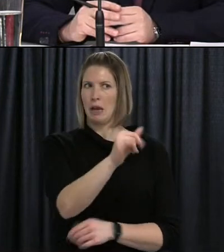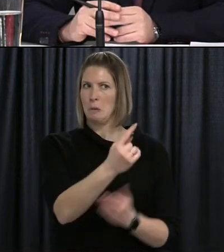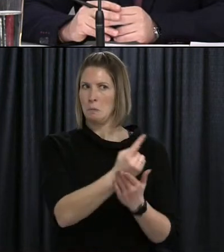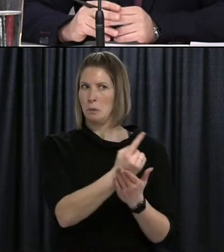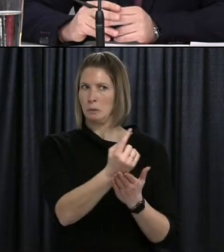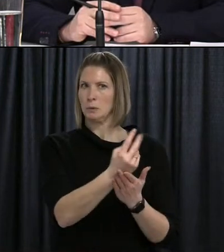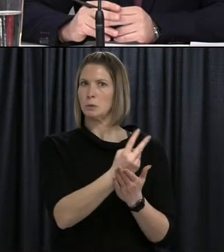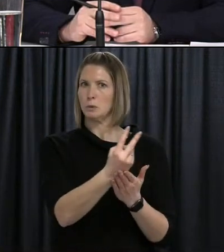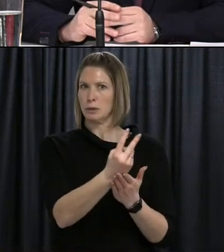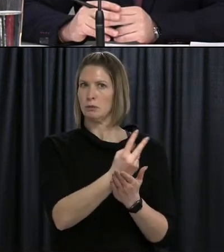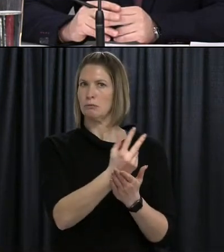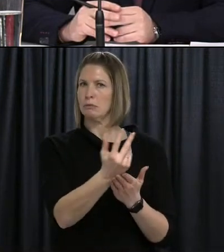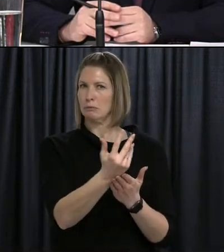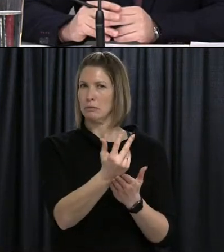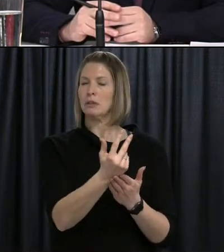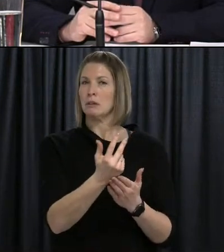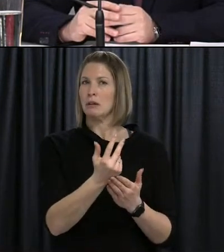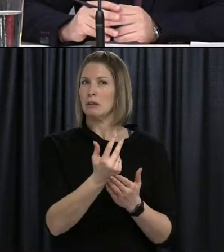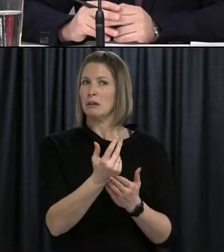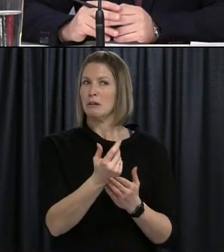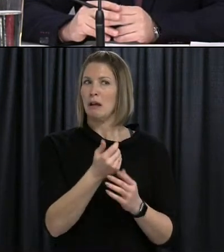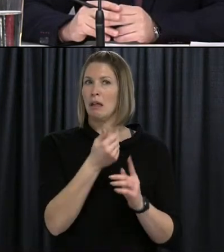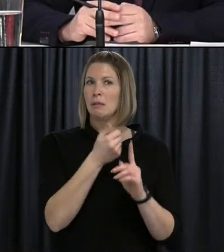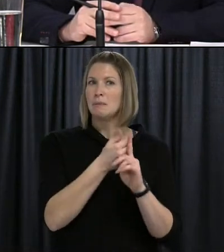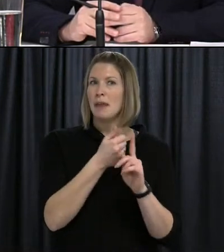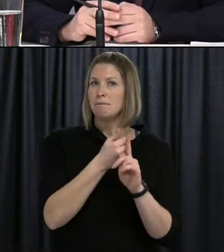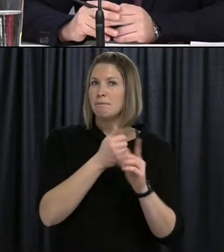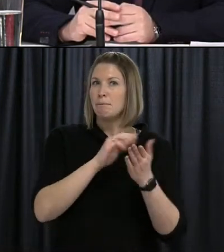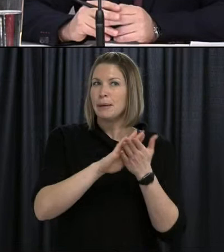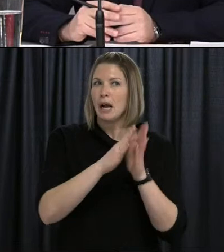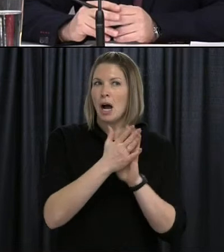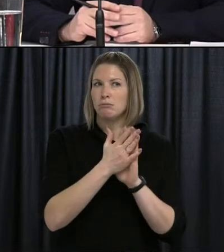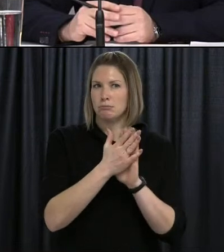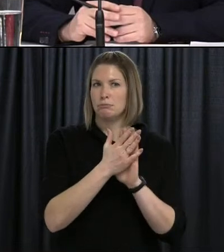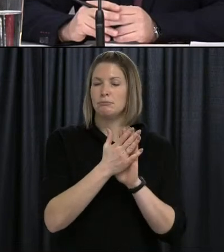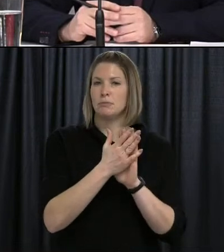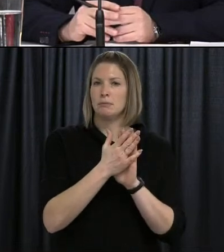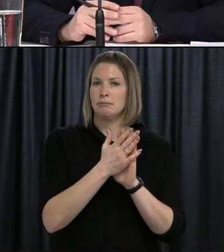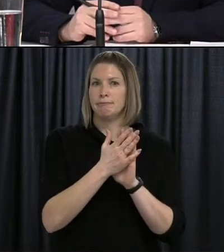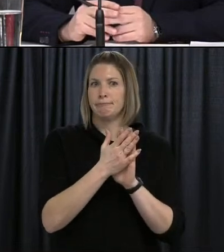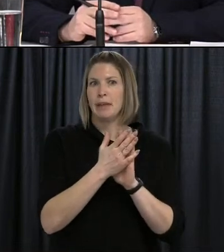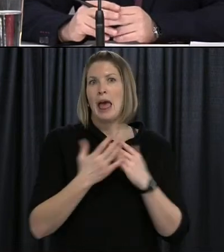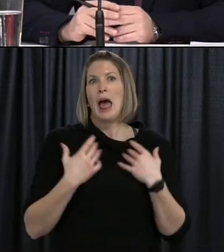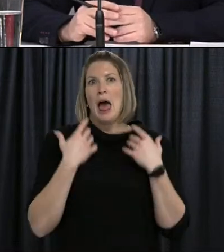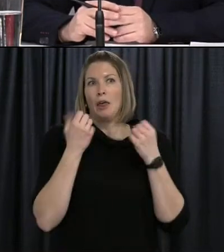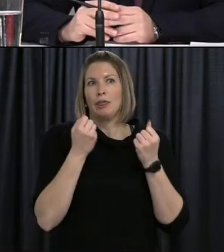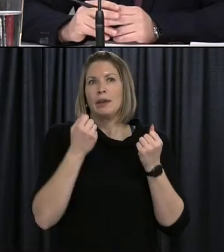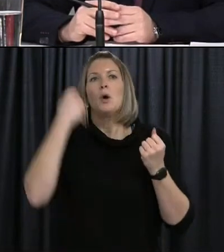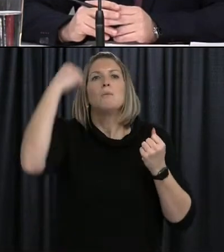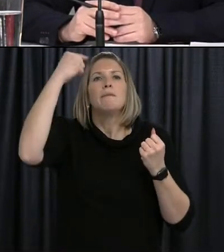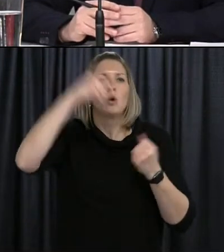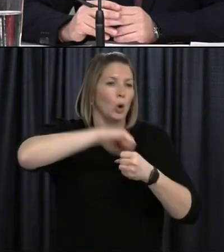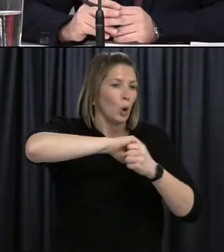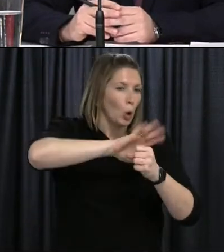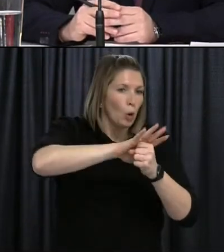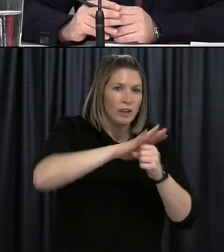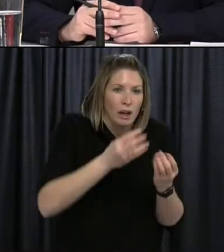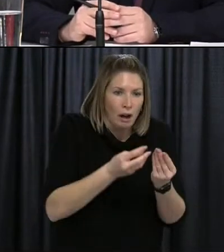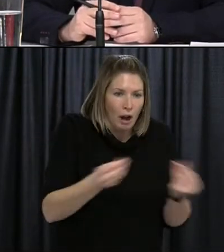person, I guess, technically recovered from COVID, but is still being denominated underneath COVID because that was the reason they